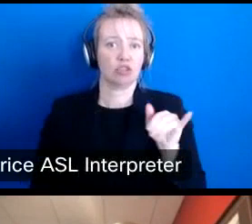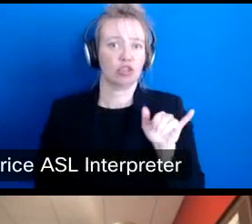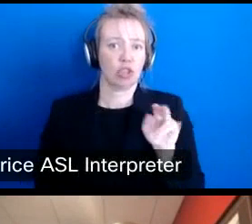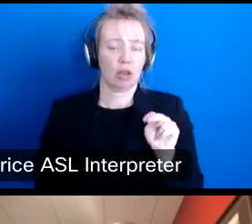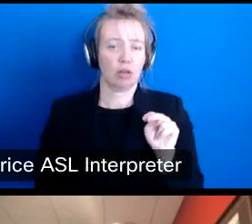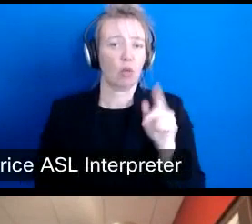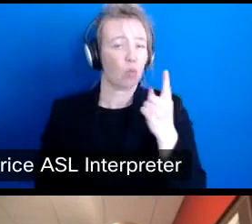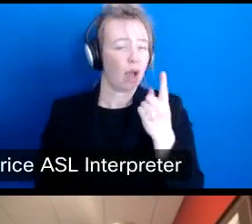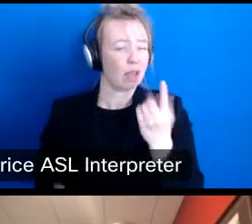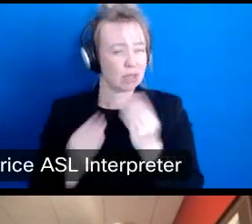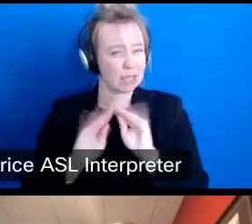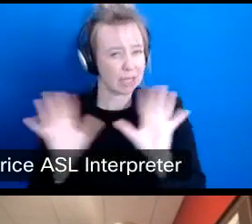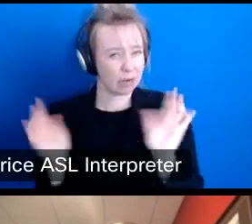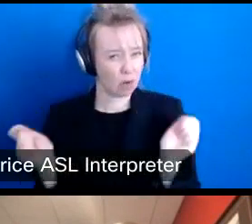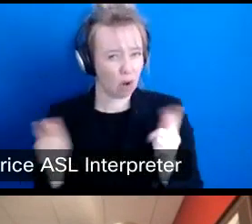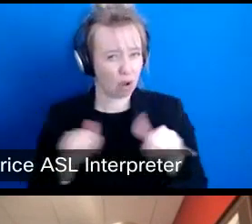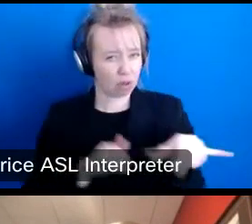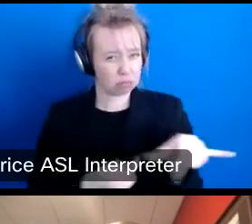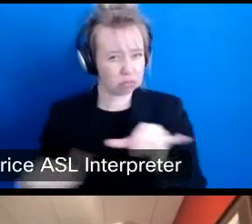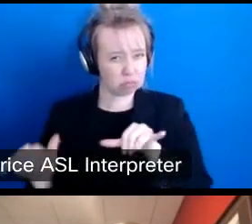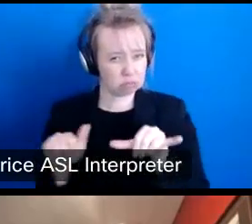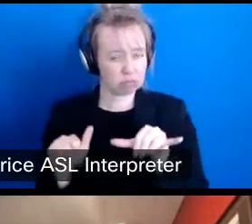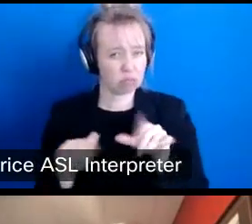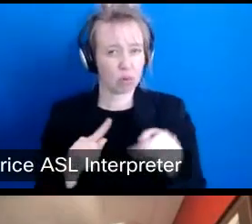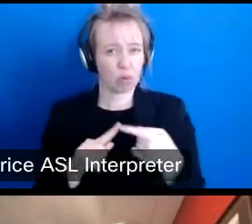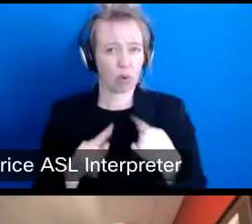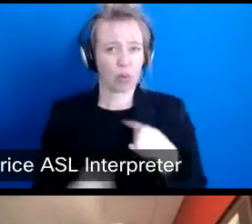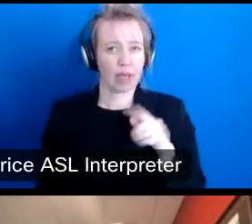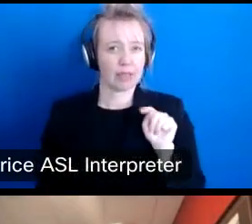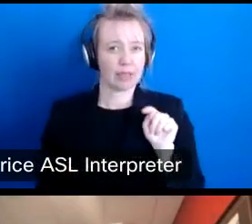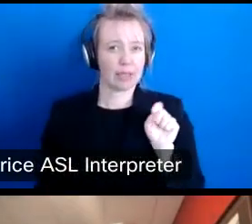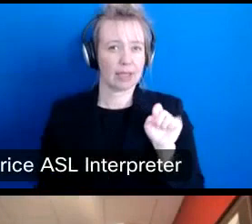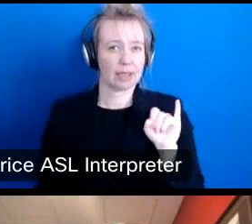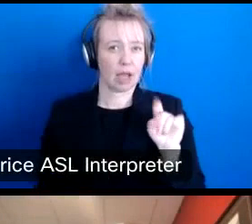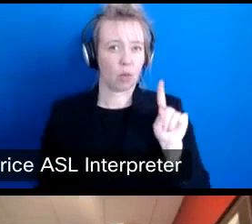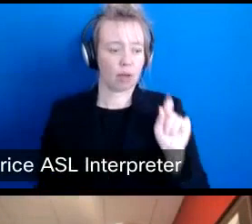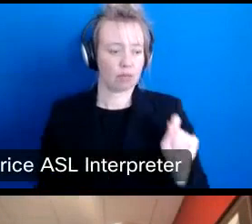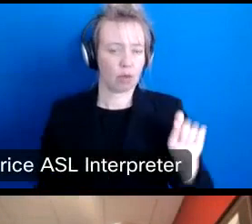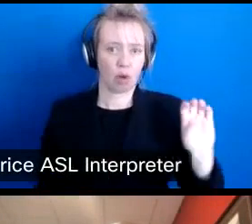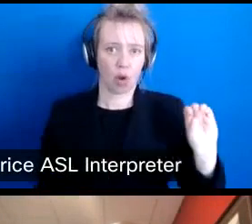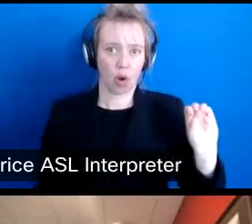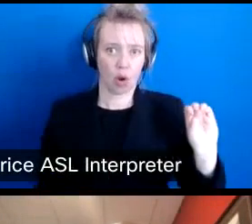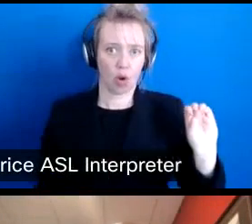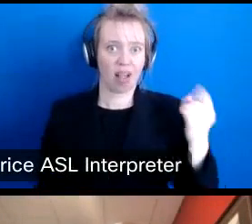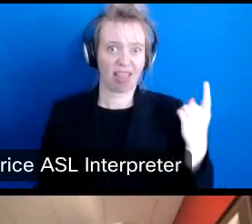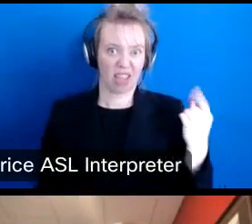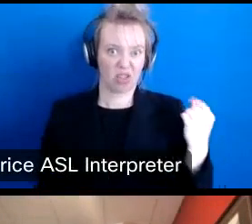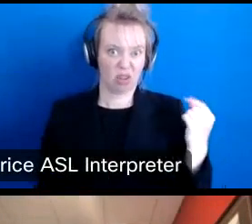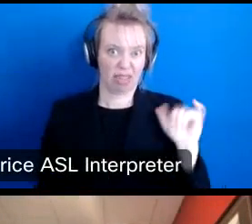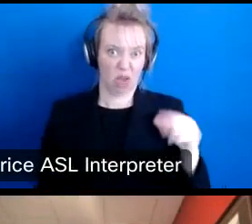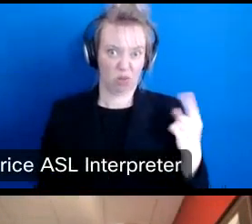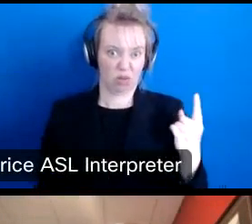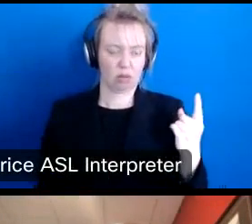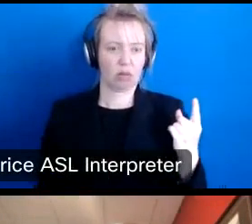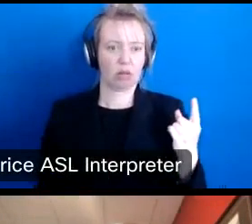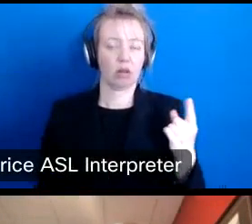we are clear on is that, when we had TSI 1.0, the traffic safety investigations last year, what